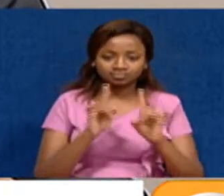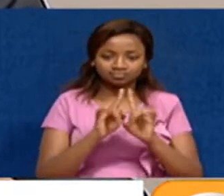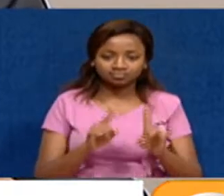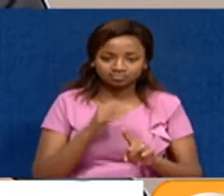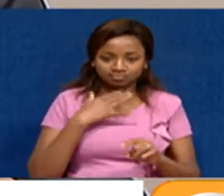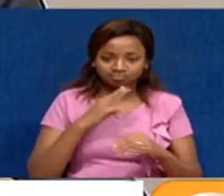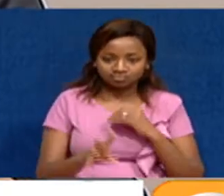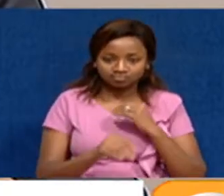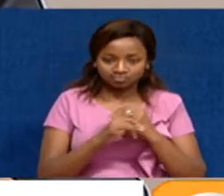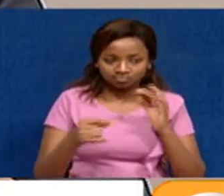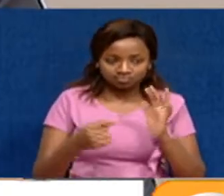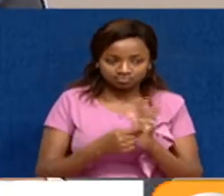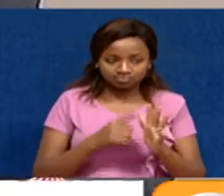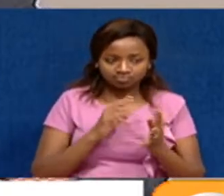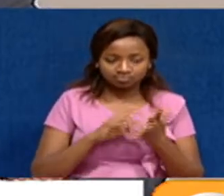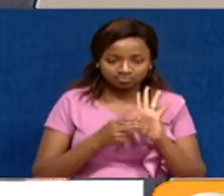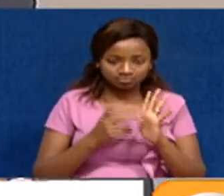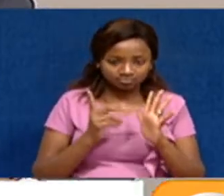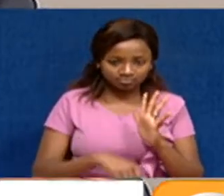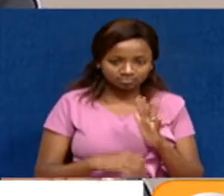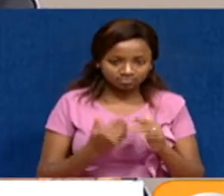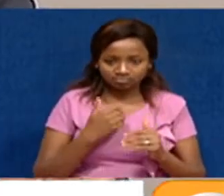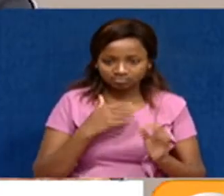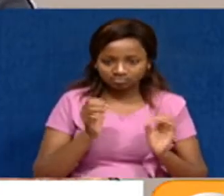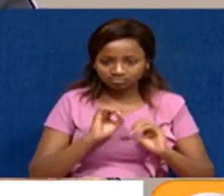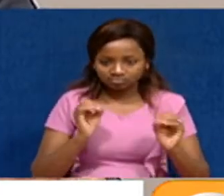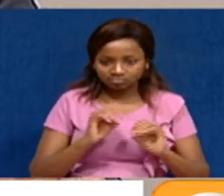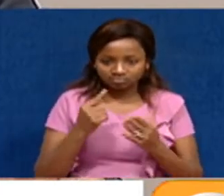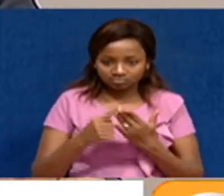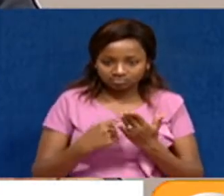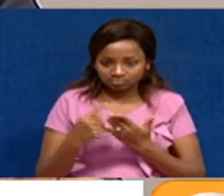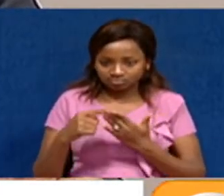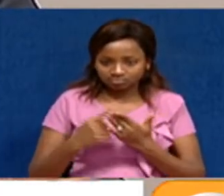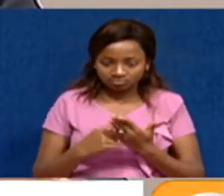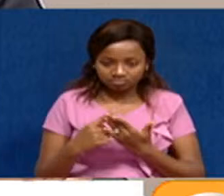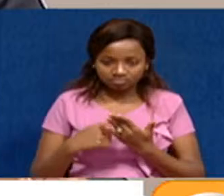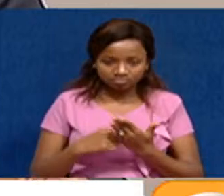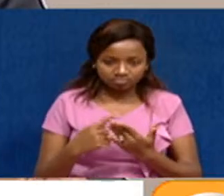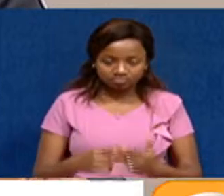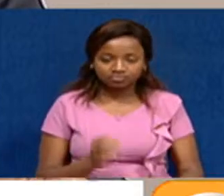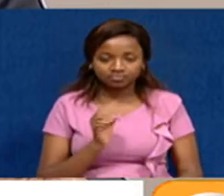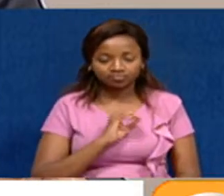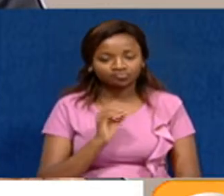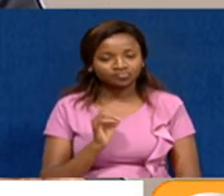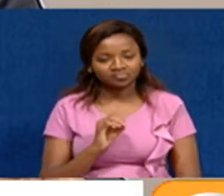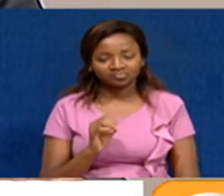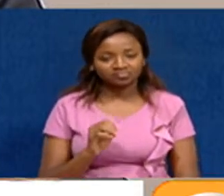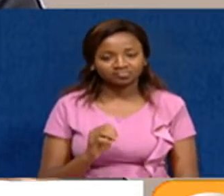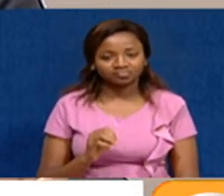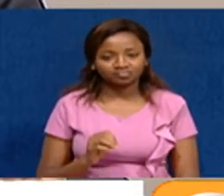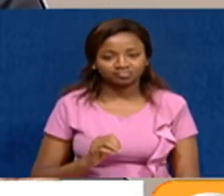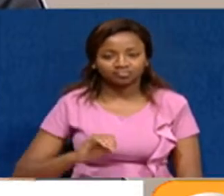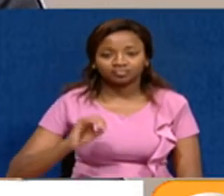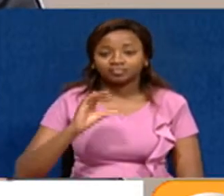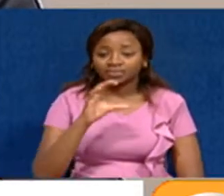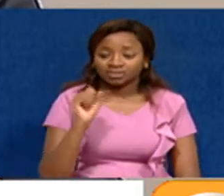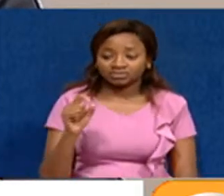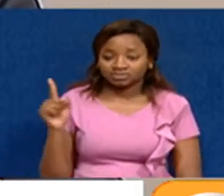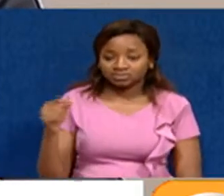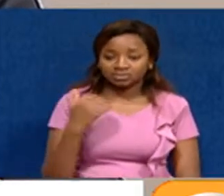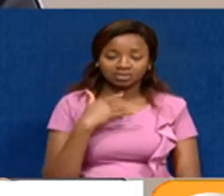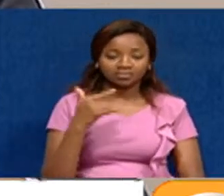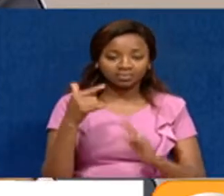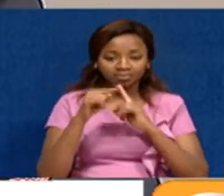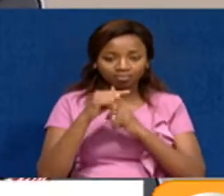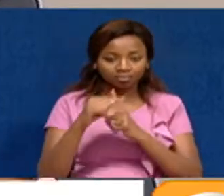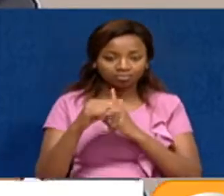does not mean that there won't be any negotiation with FIFA. Of course, the CS has a positive